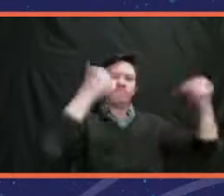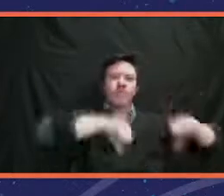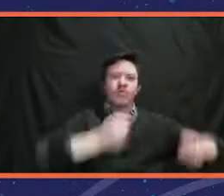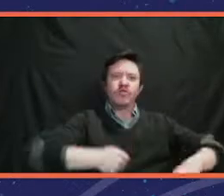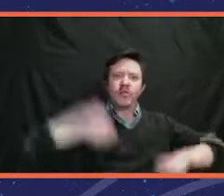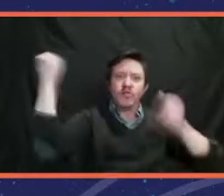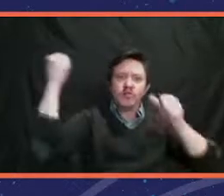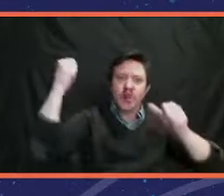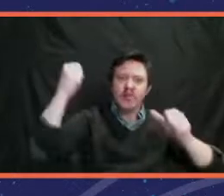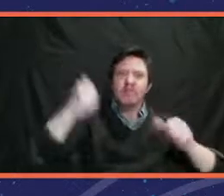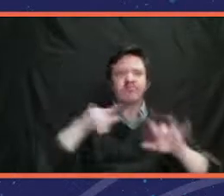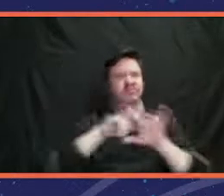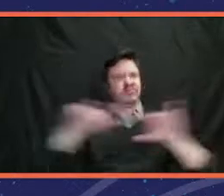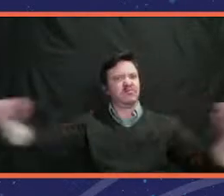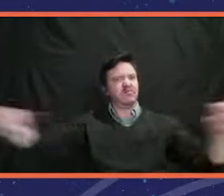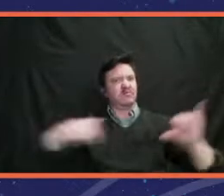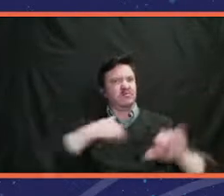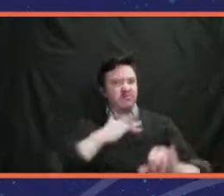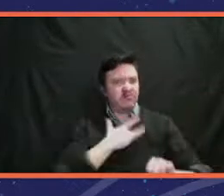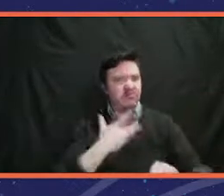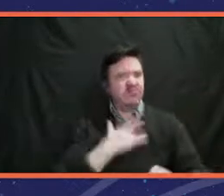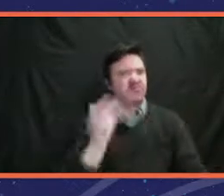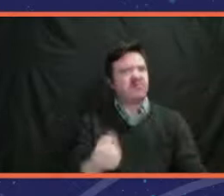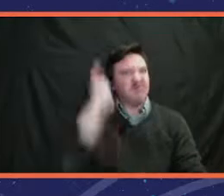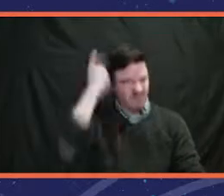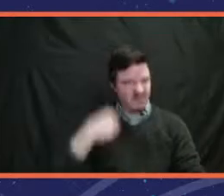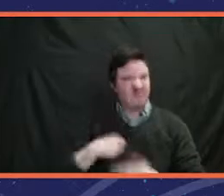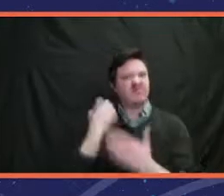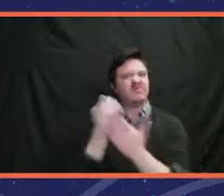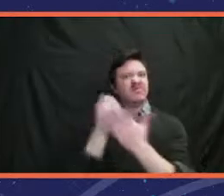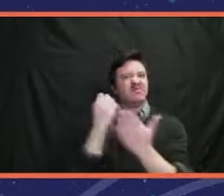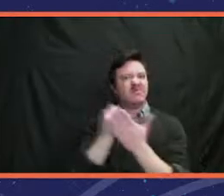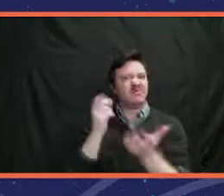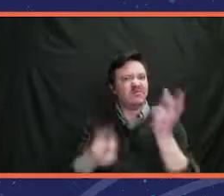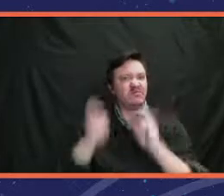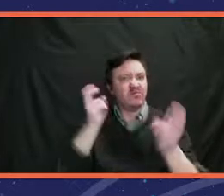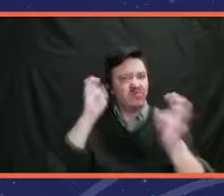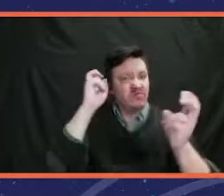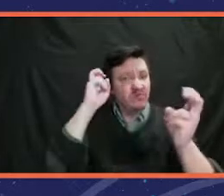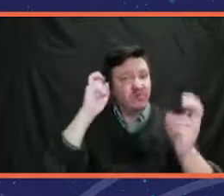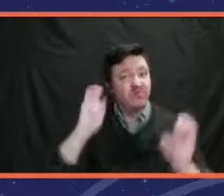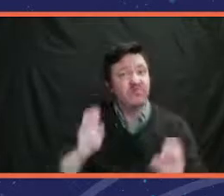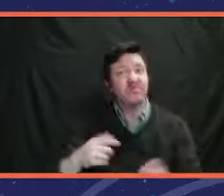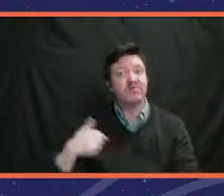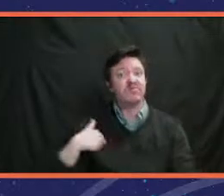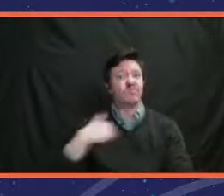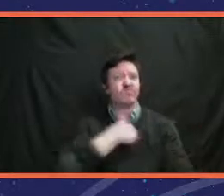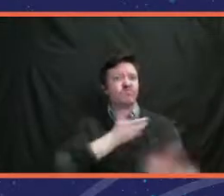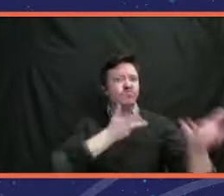of its extractive foundation. See, may your conversations create committees